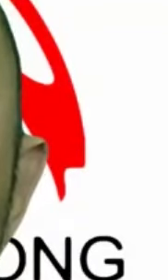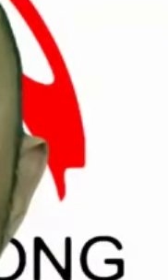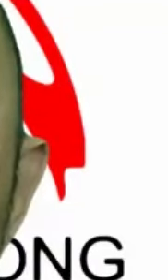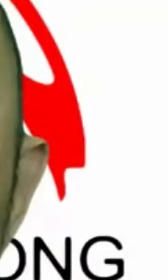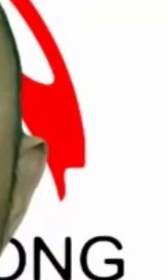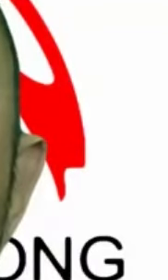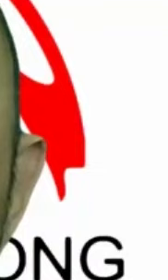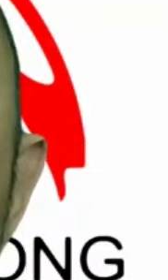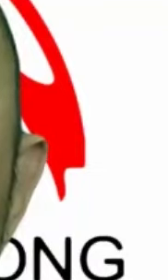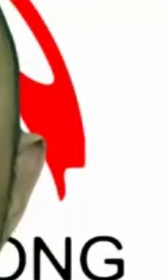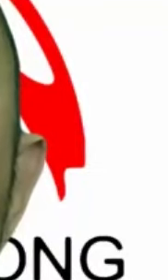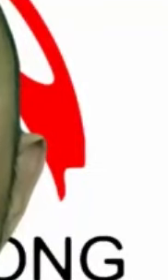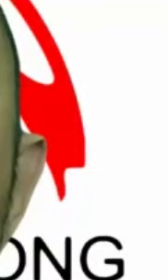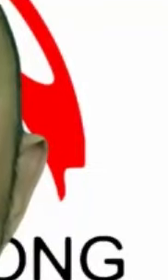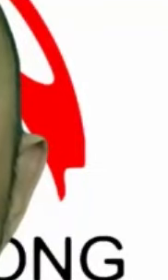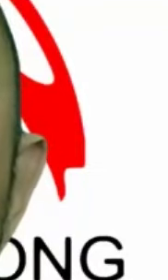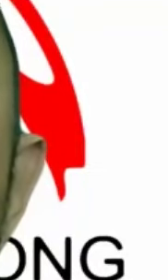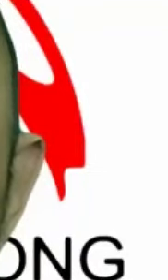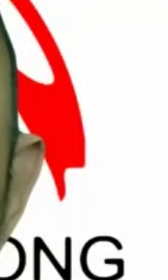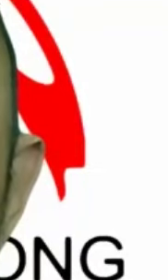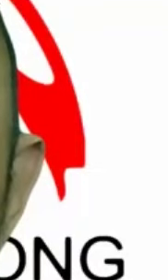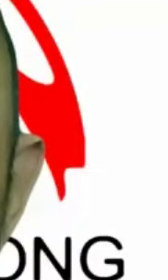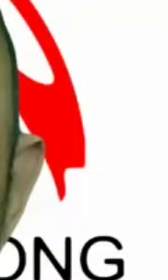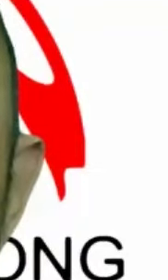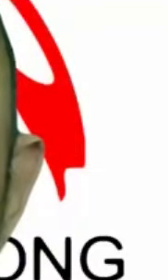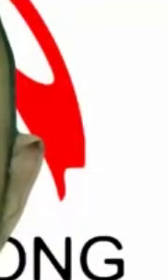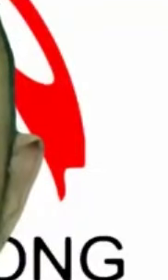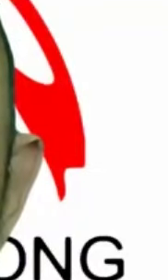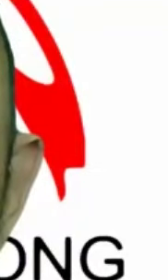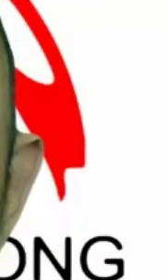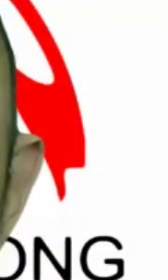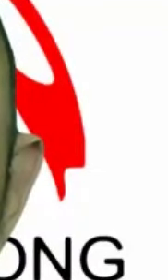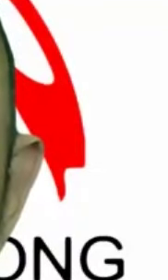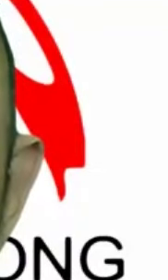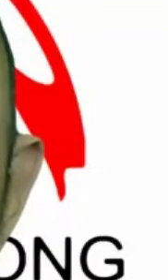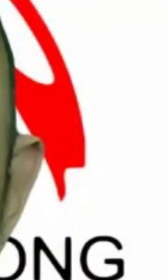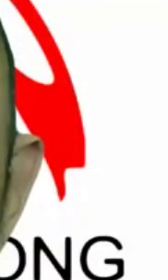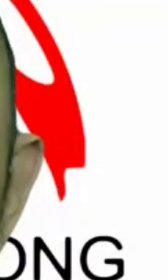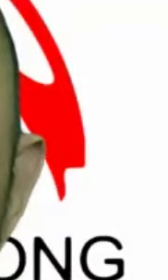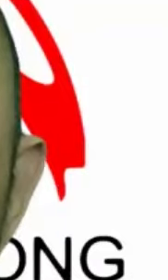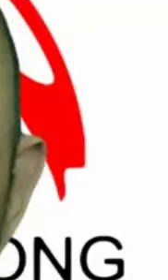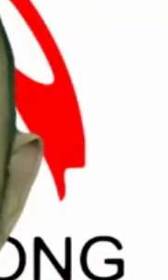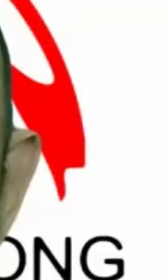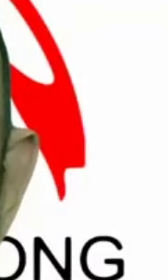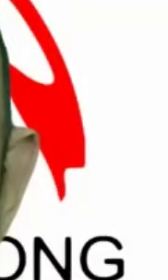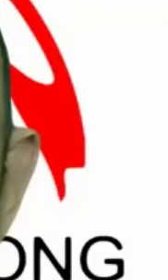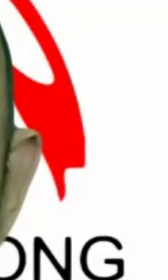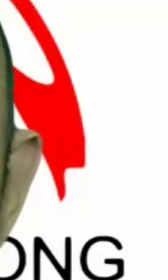very community. It's a very important thing to establish that community-based solutions are